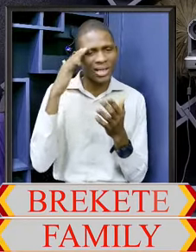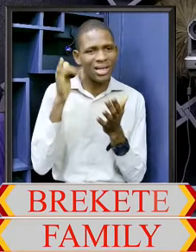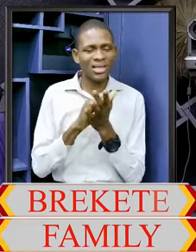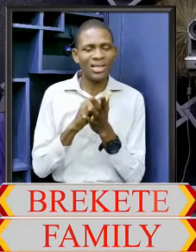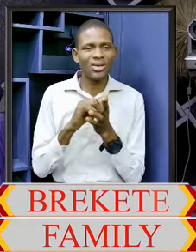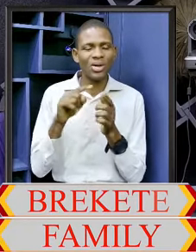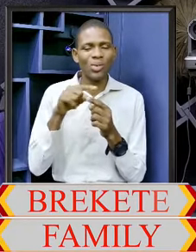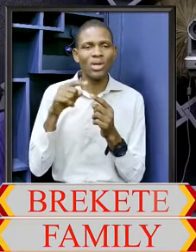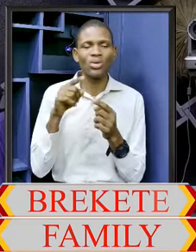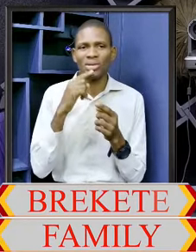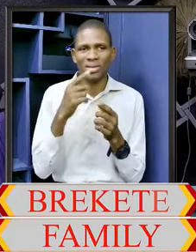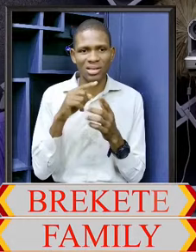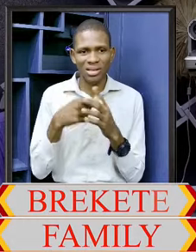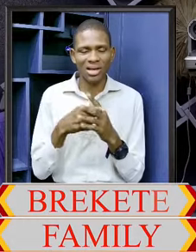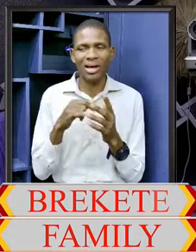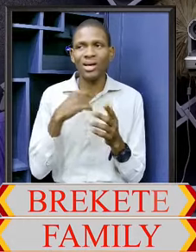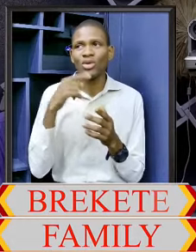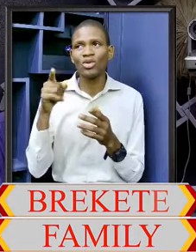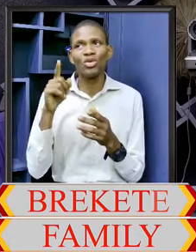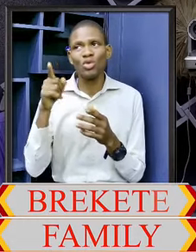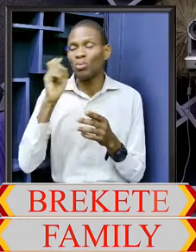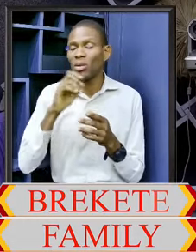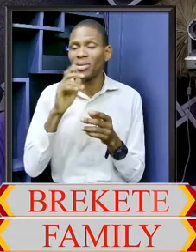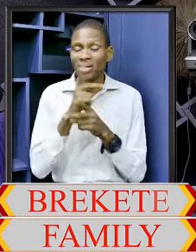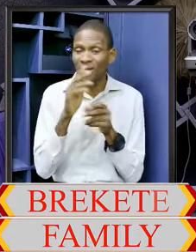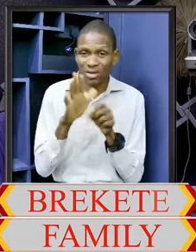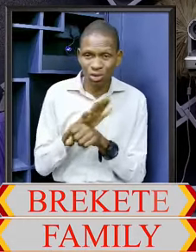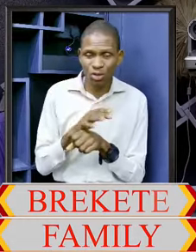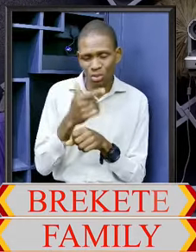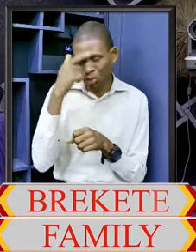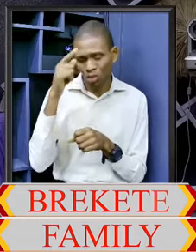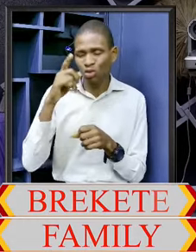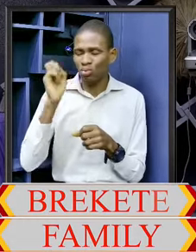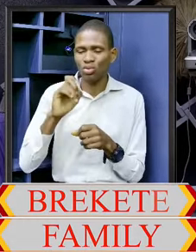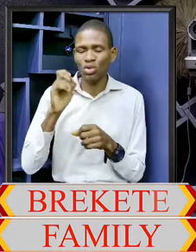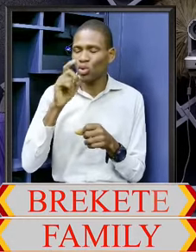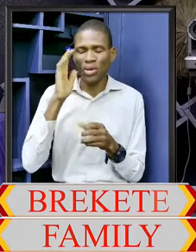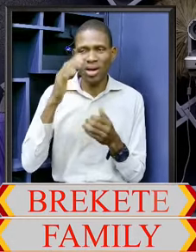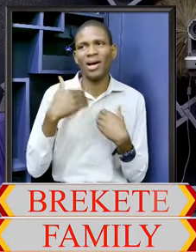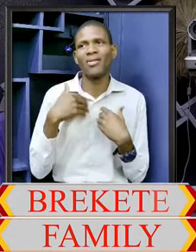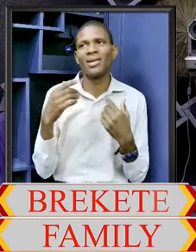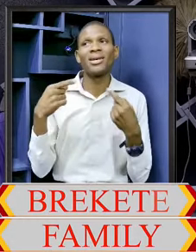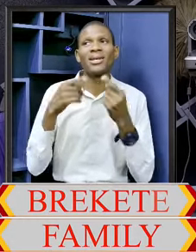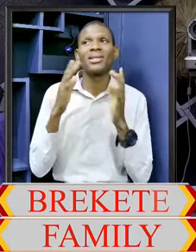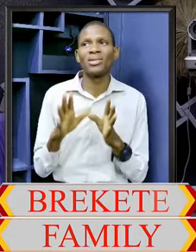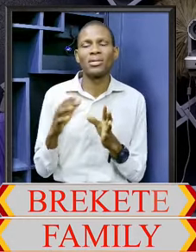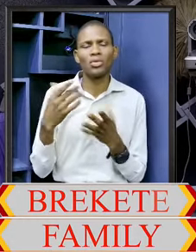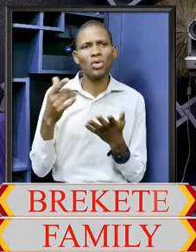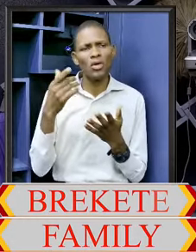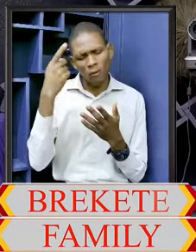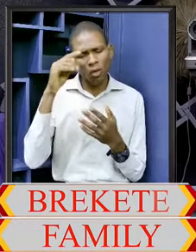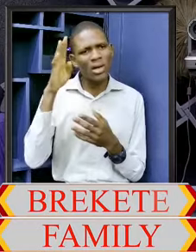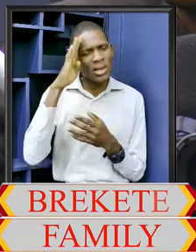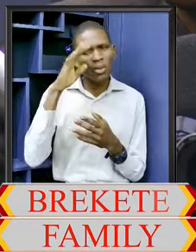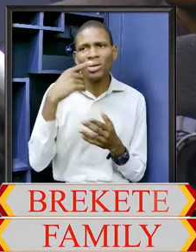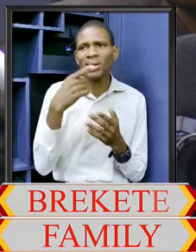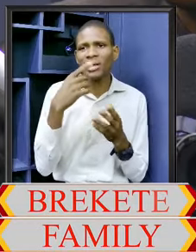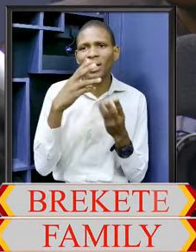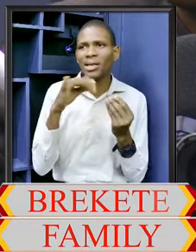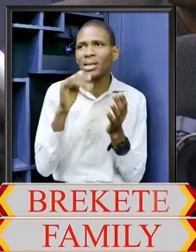this one, where you start, make you day careful, because you go get enemies, you go get. For